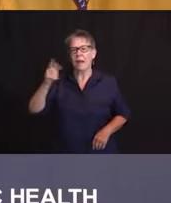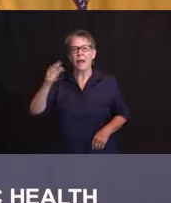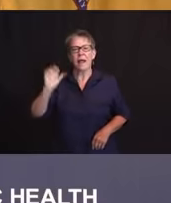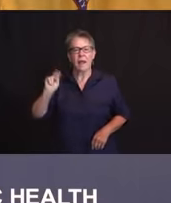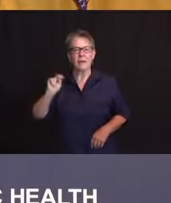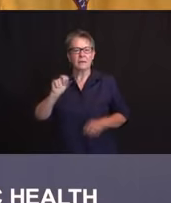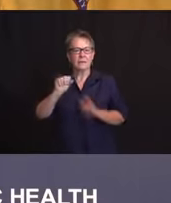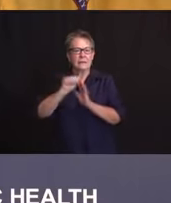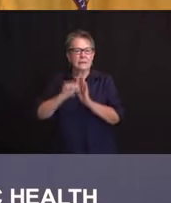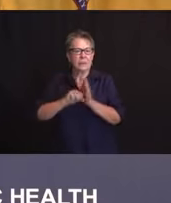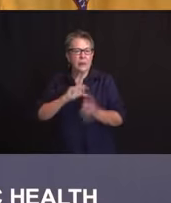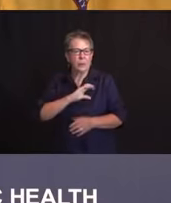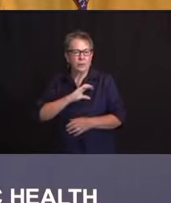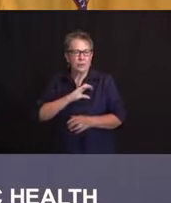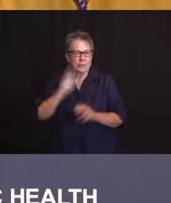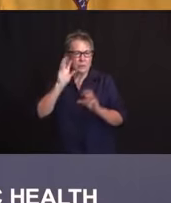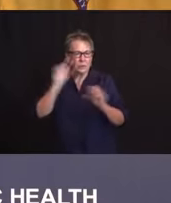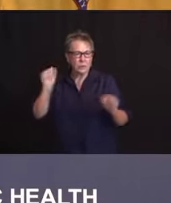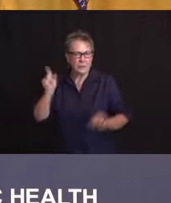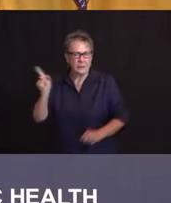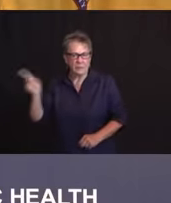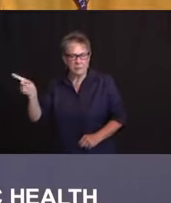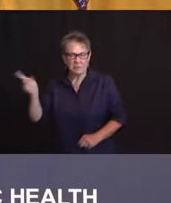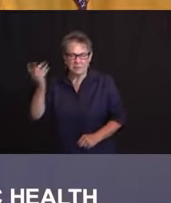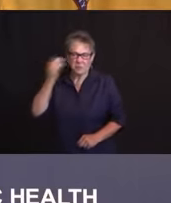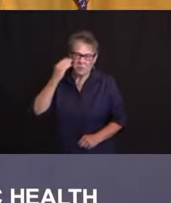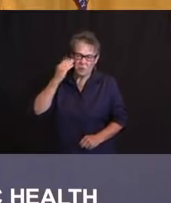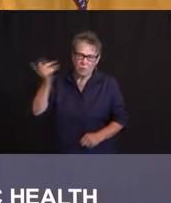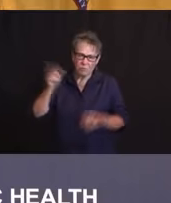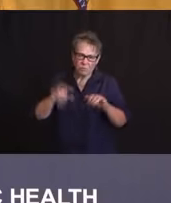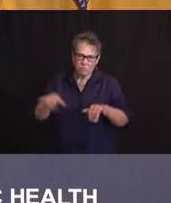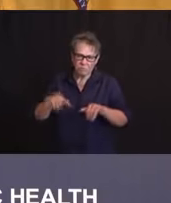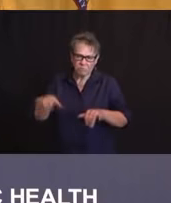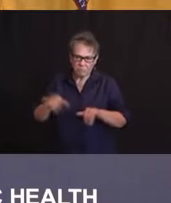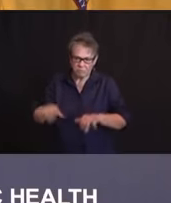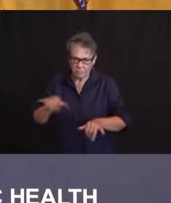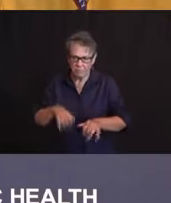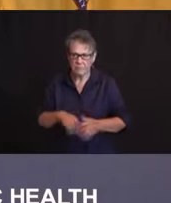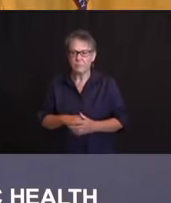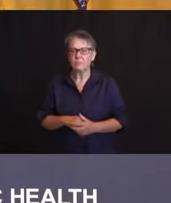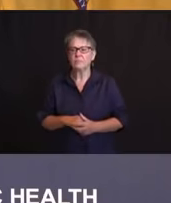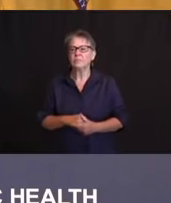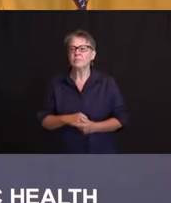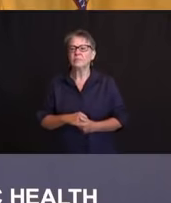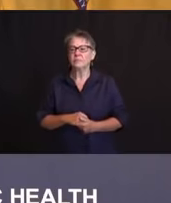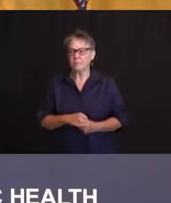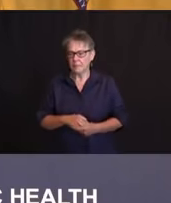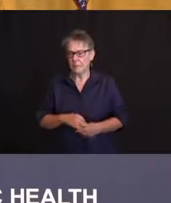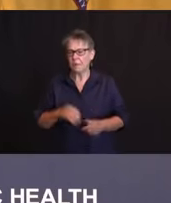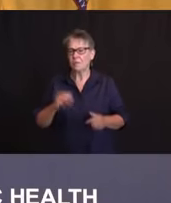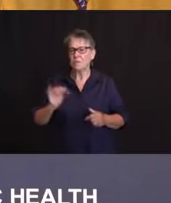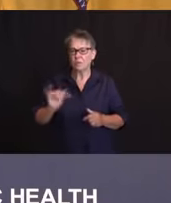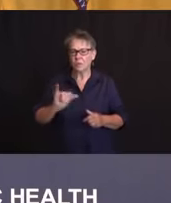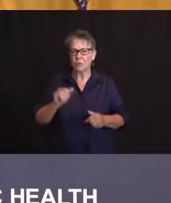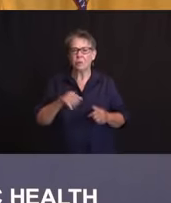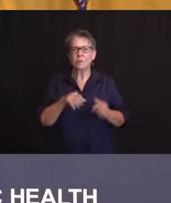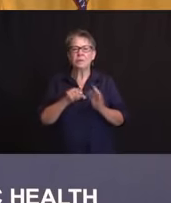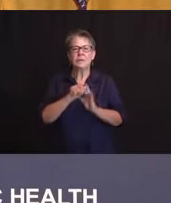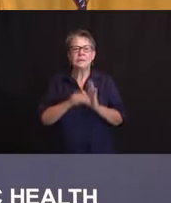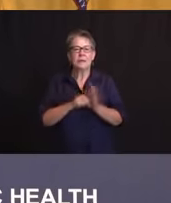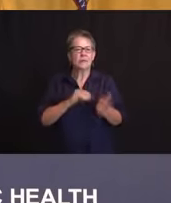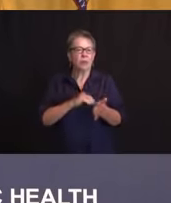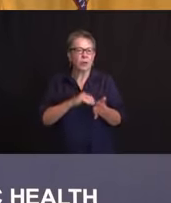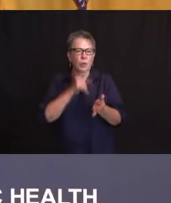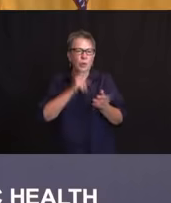introduction. We're joined today yet again. She's been with us many times, another extraordinary leader, the Commissioner of the Department of